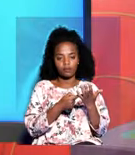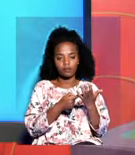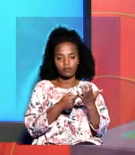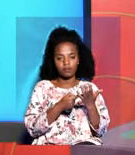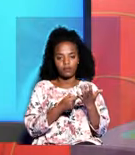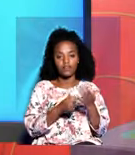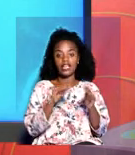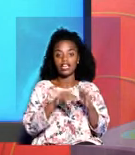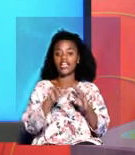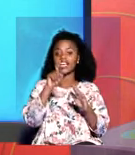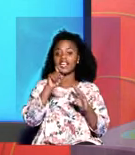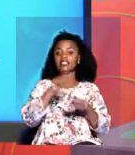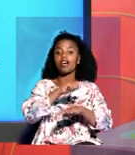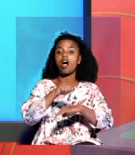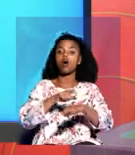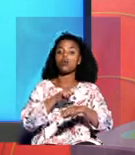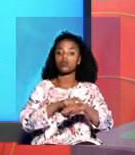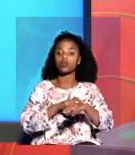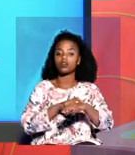in X hour,